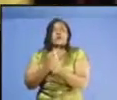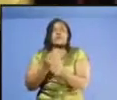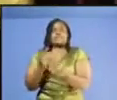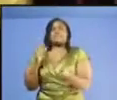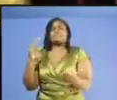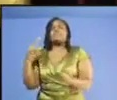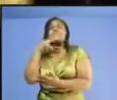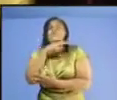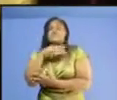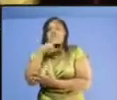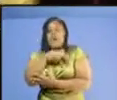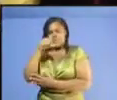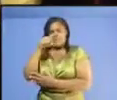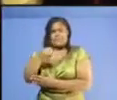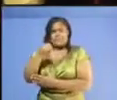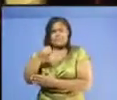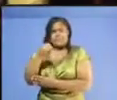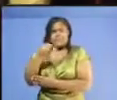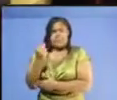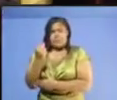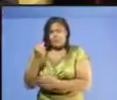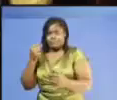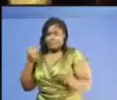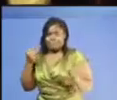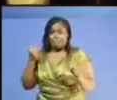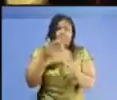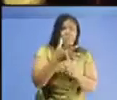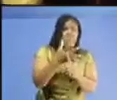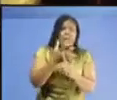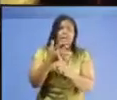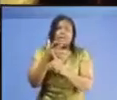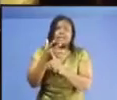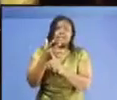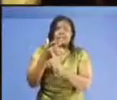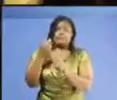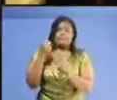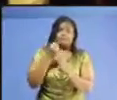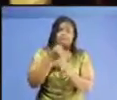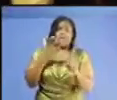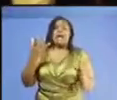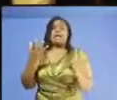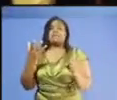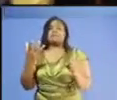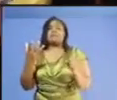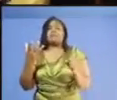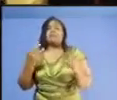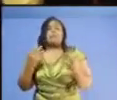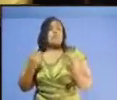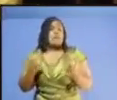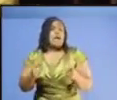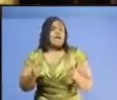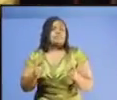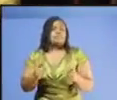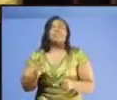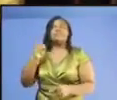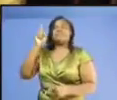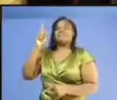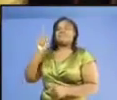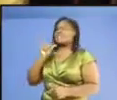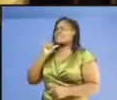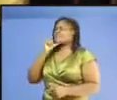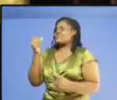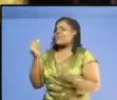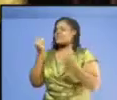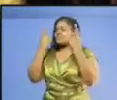that it would have impacted the world it has. But it never took God by surprise.